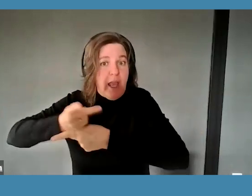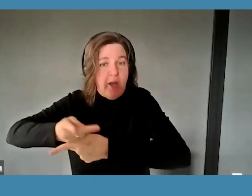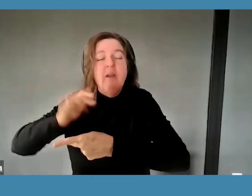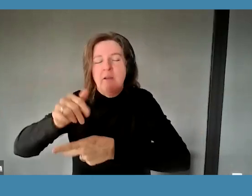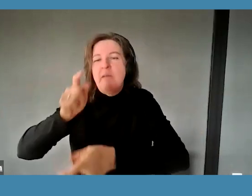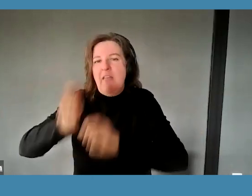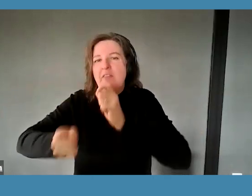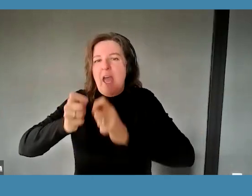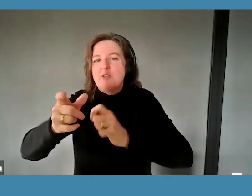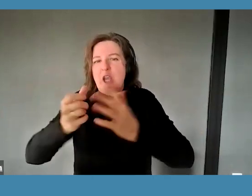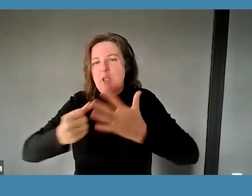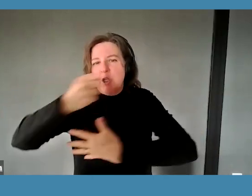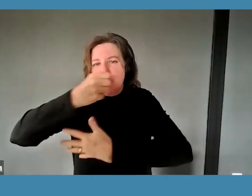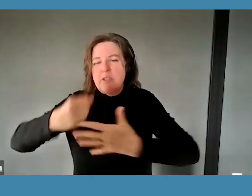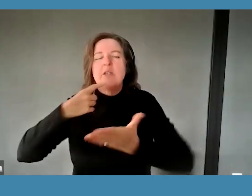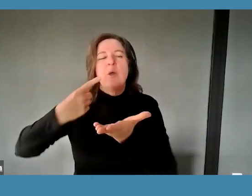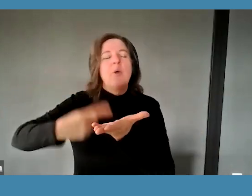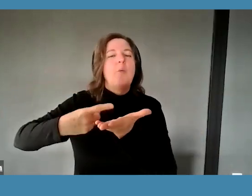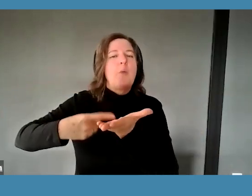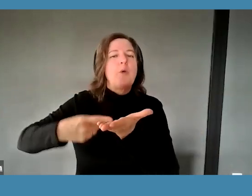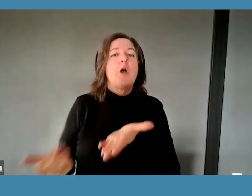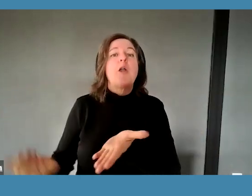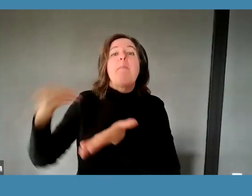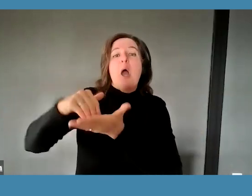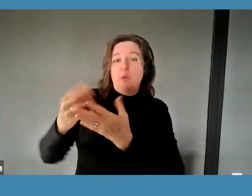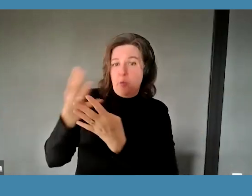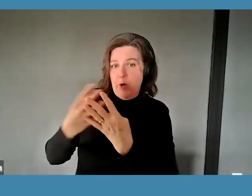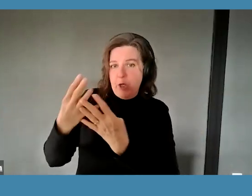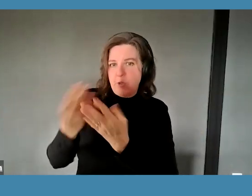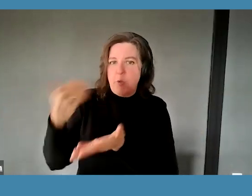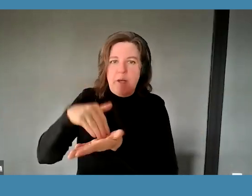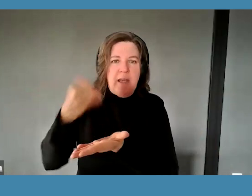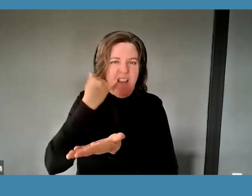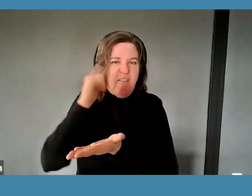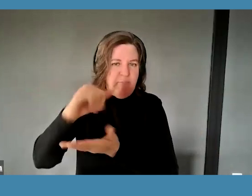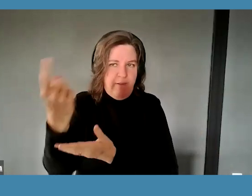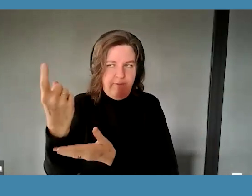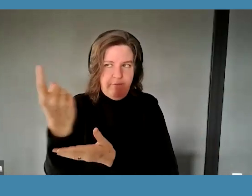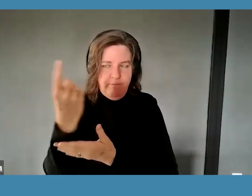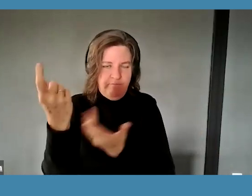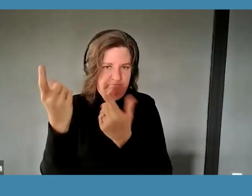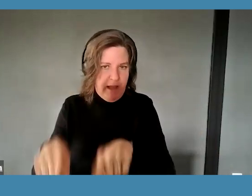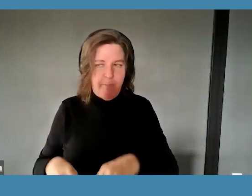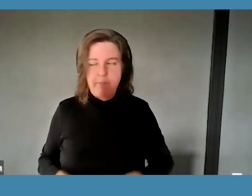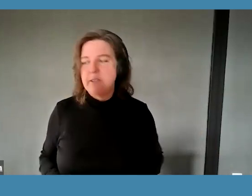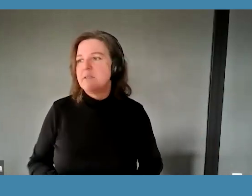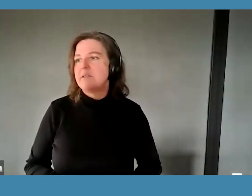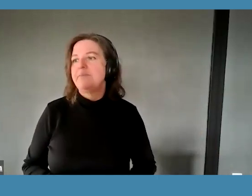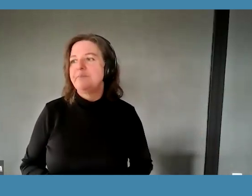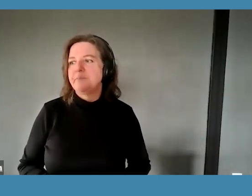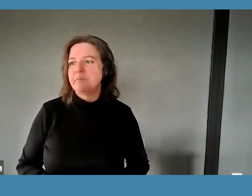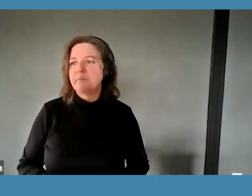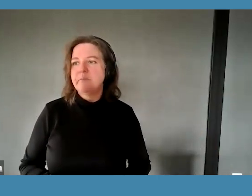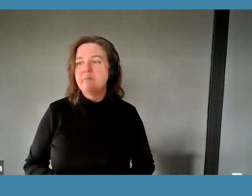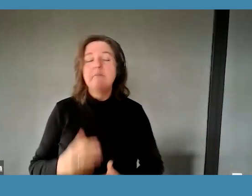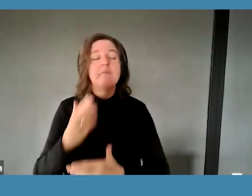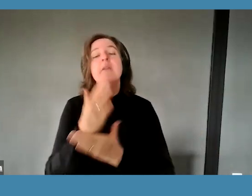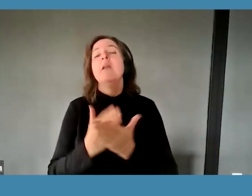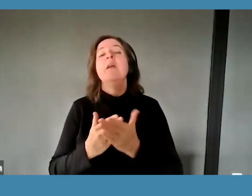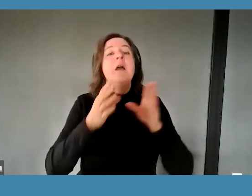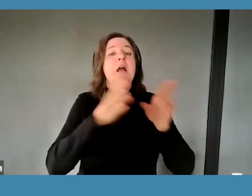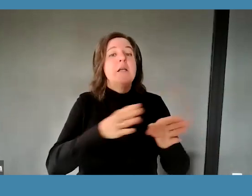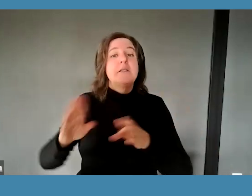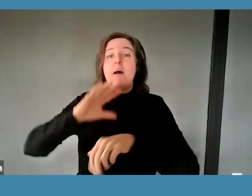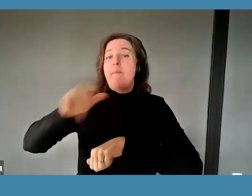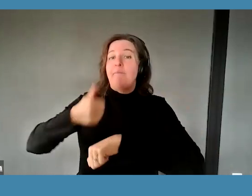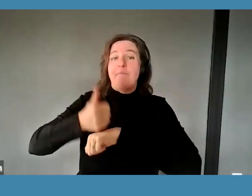we'll talk about getting rescreened later if something like that happens. And then there are some individuals who, based on certain